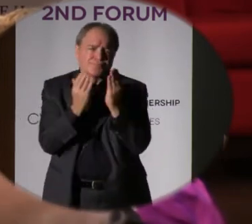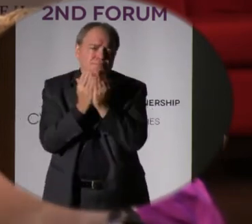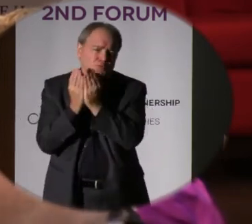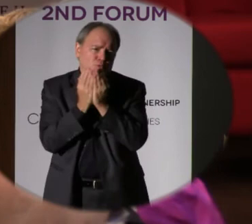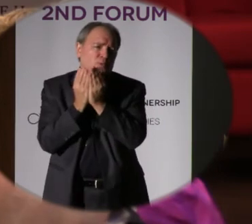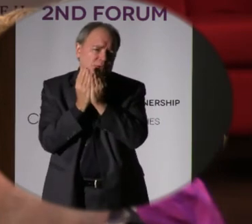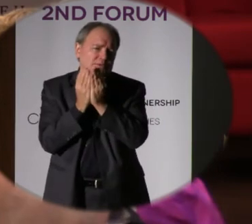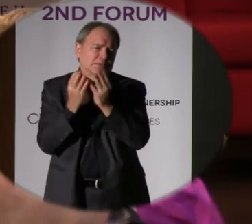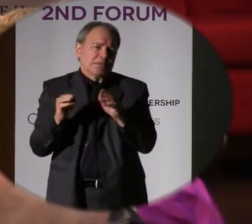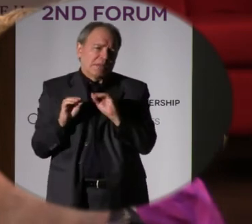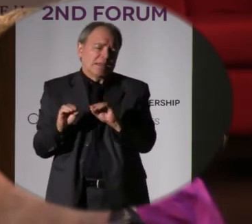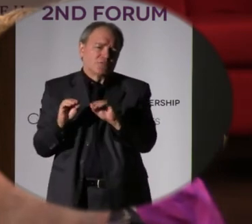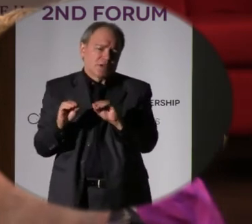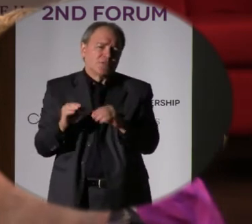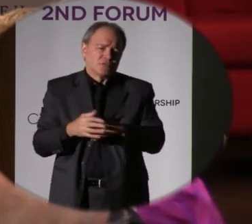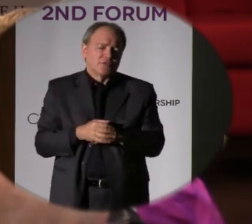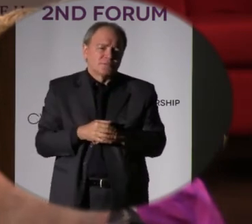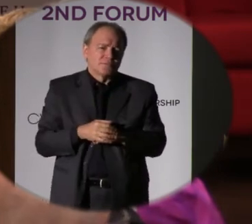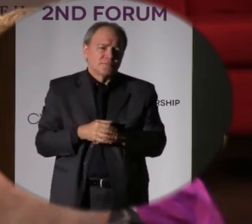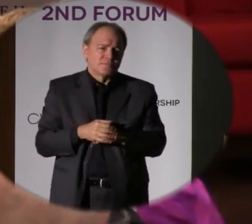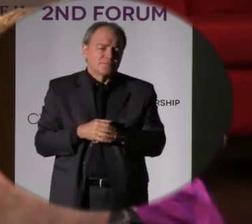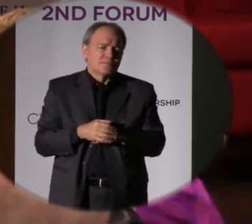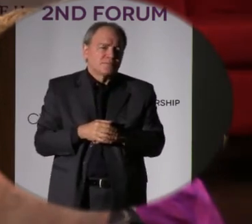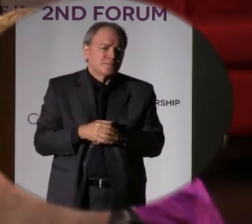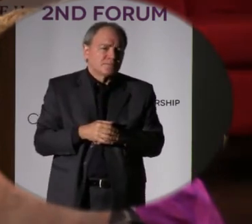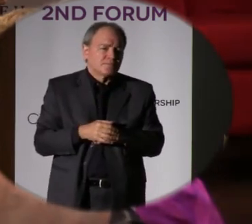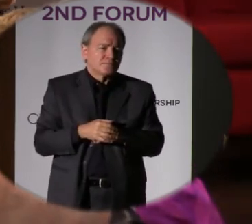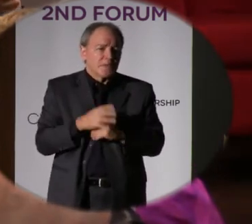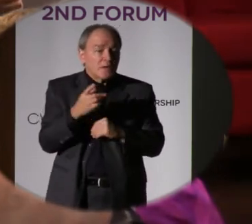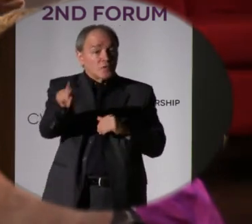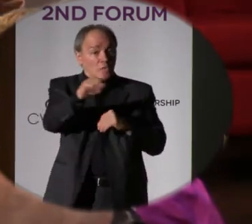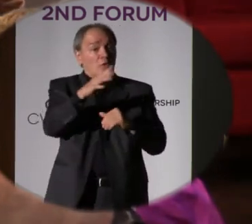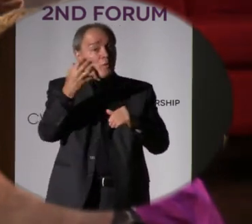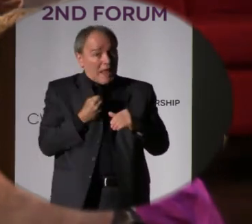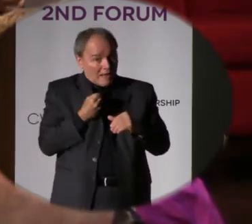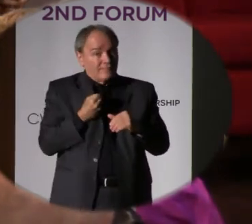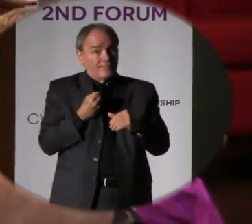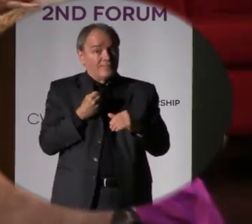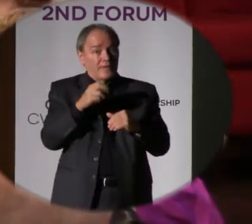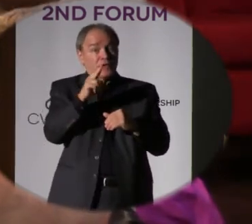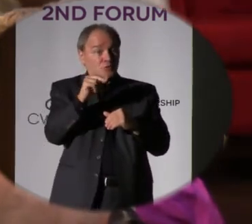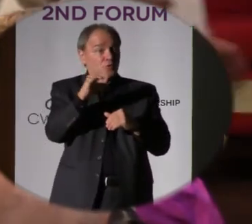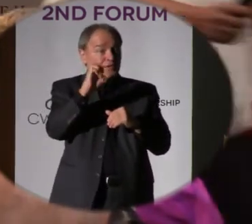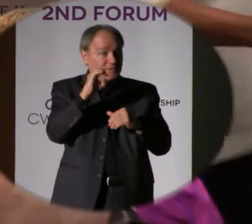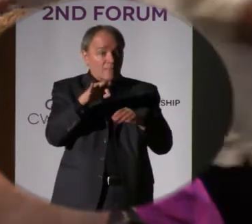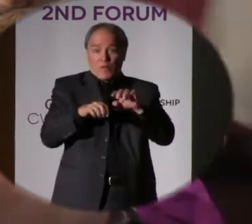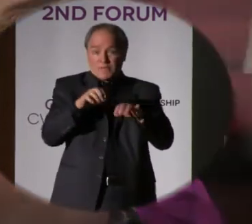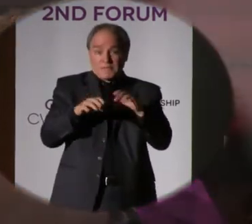education team here if they want to complement it. Thank you, Nora. Thank you.